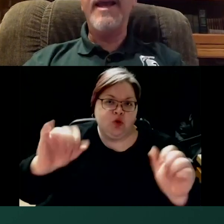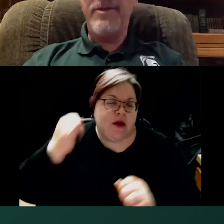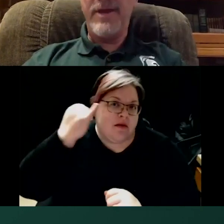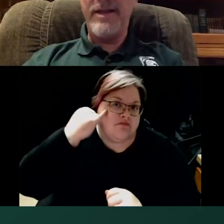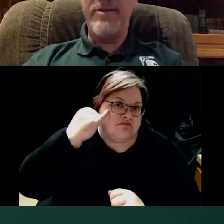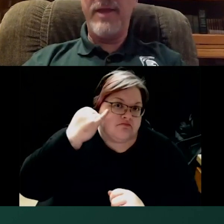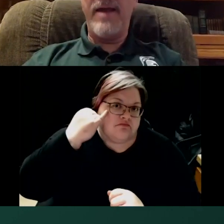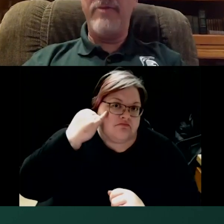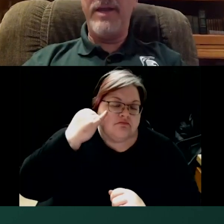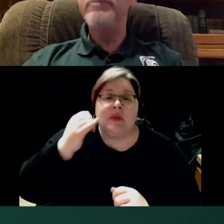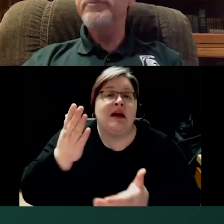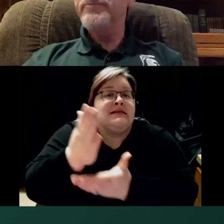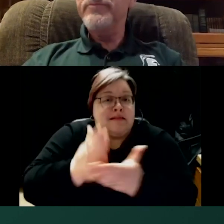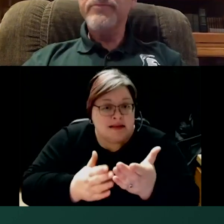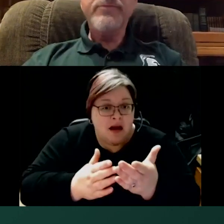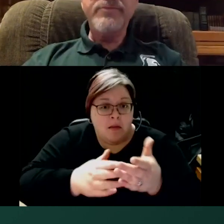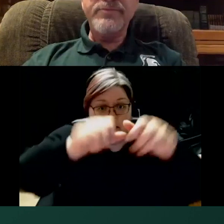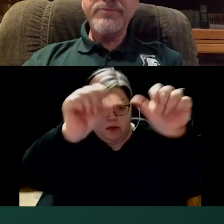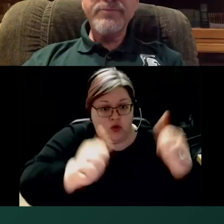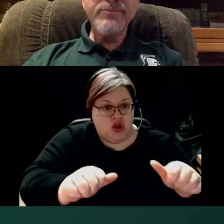like anything, and yet they have a name.